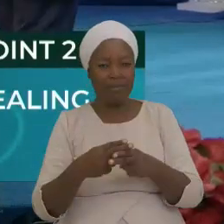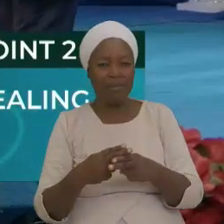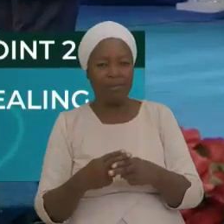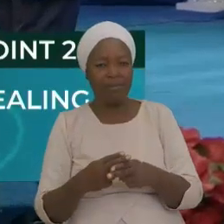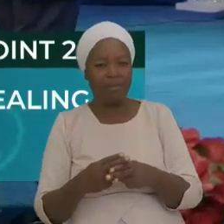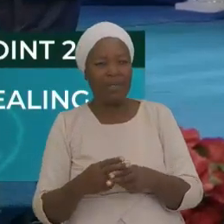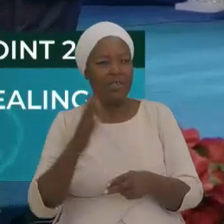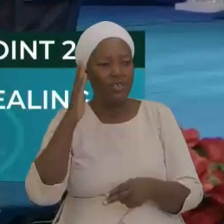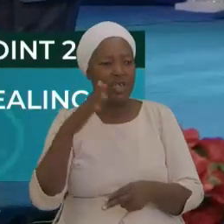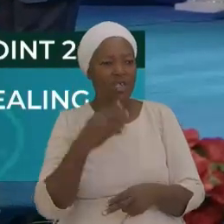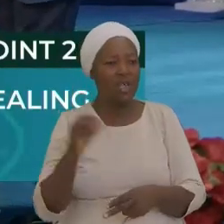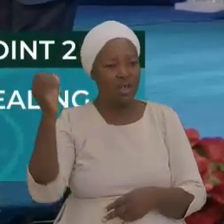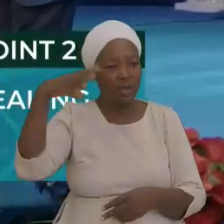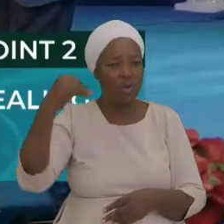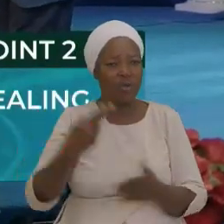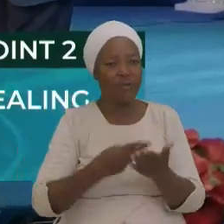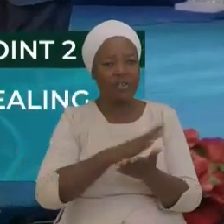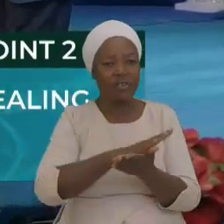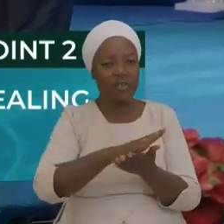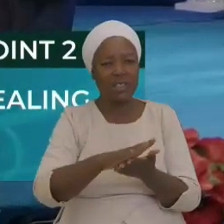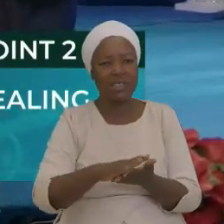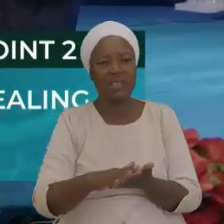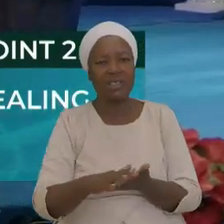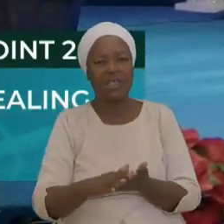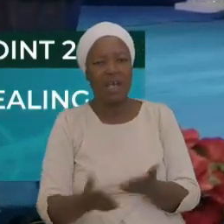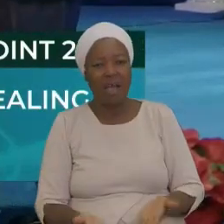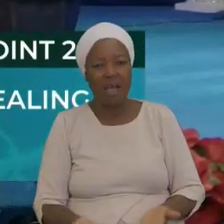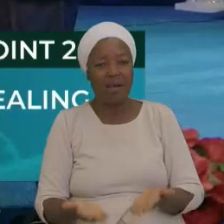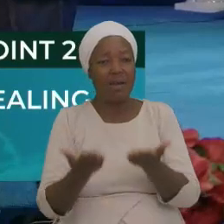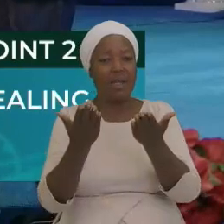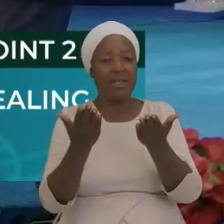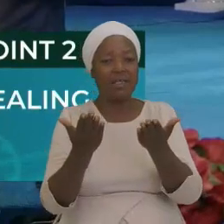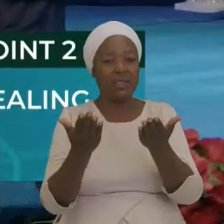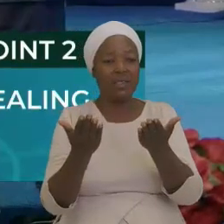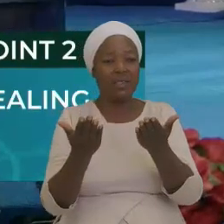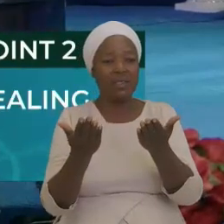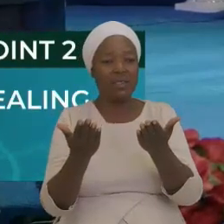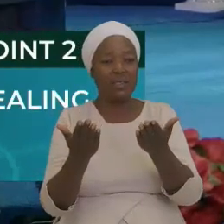shall the Son of Righteousness arise